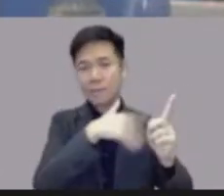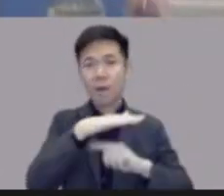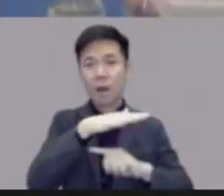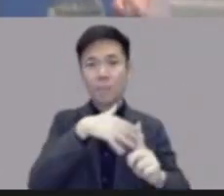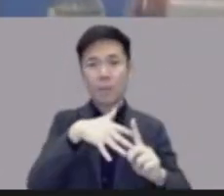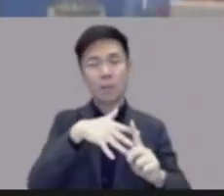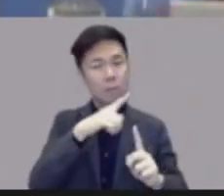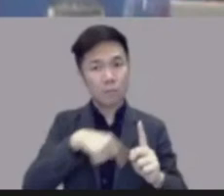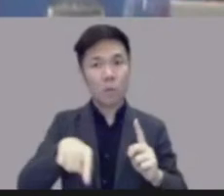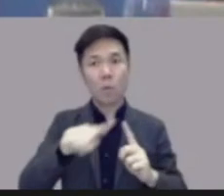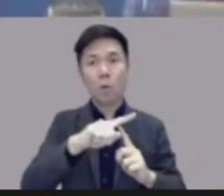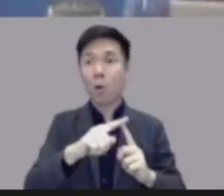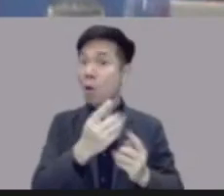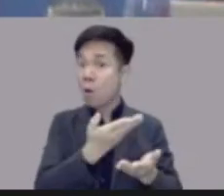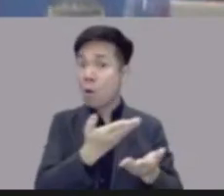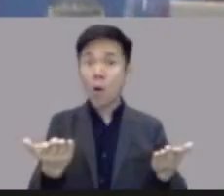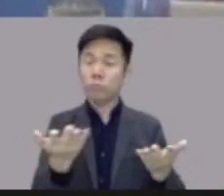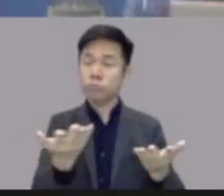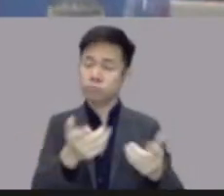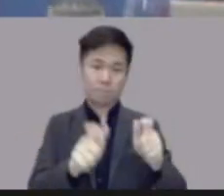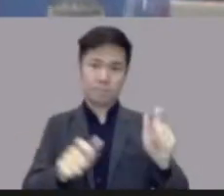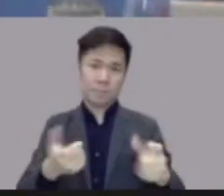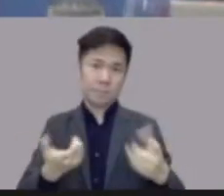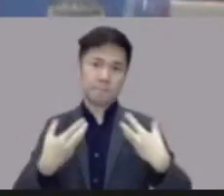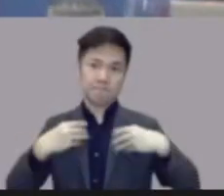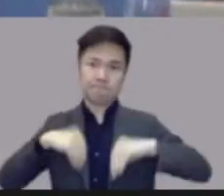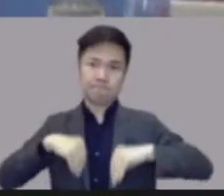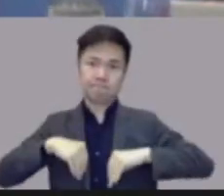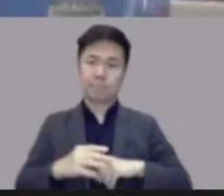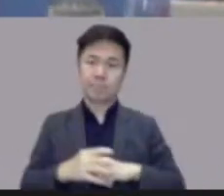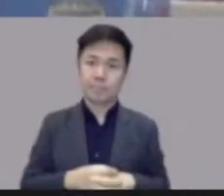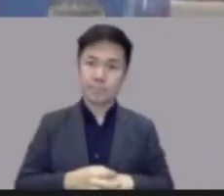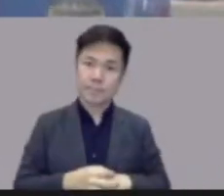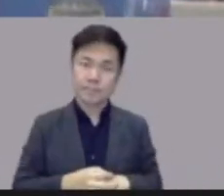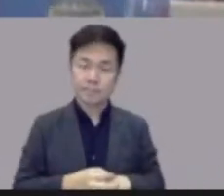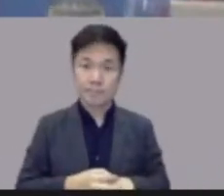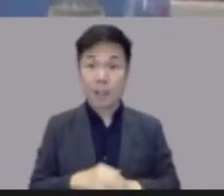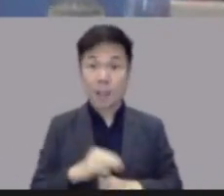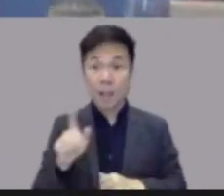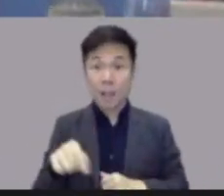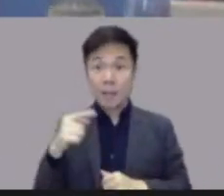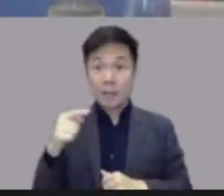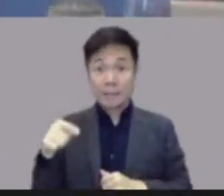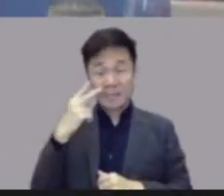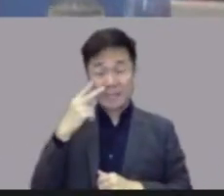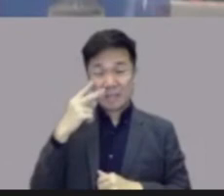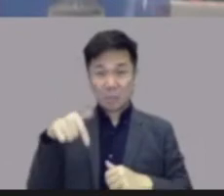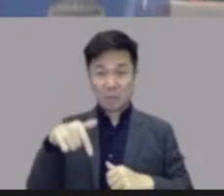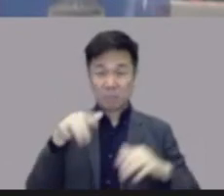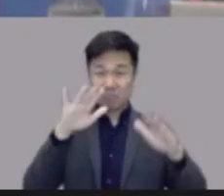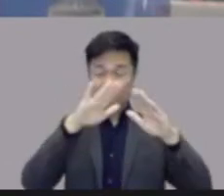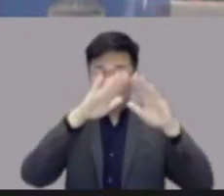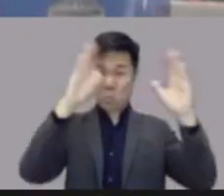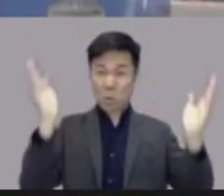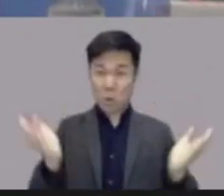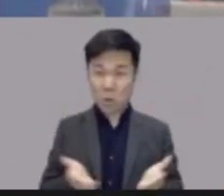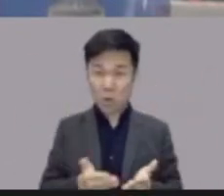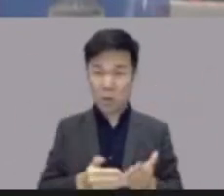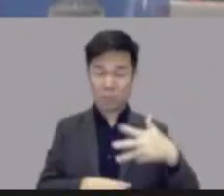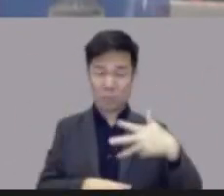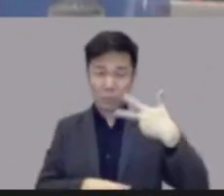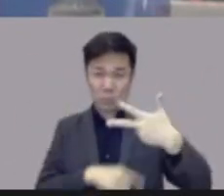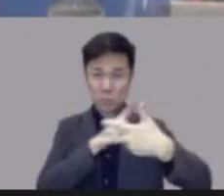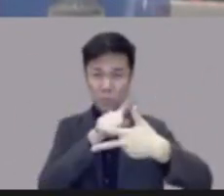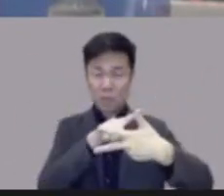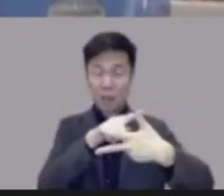the Asia and the Pacific region remains particularly vulnerable to the effects of the triple planetary crisis that is the threats of global